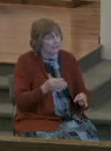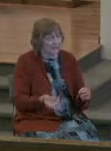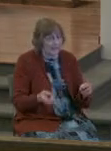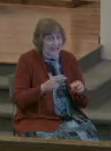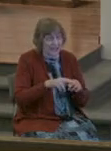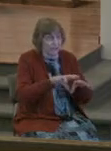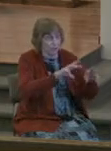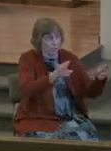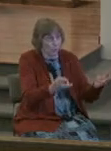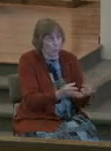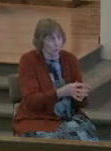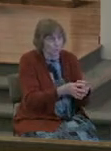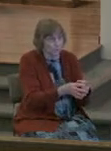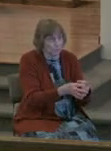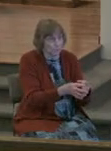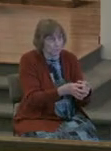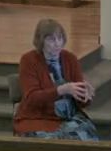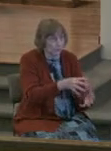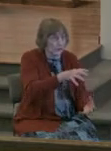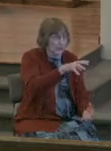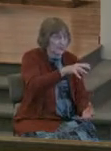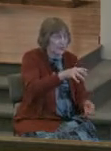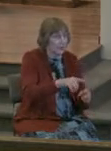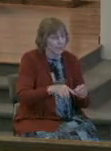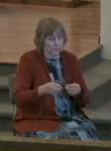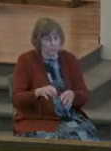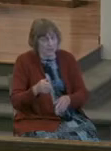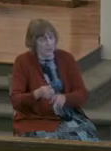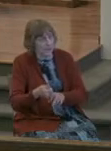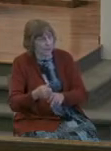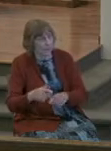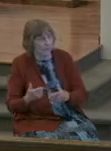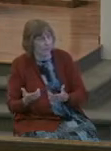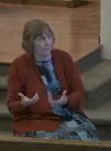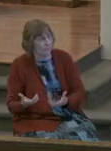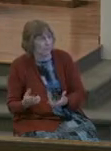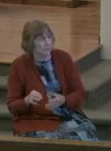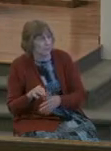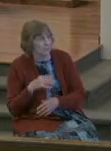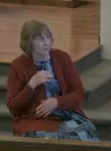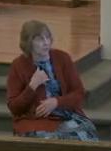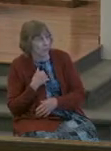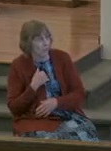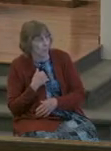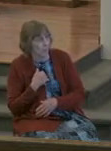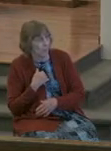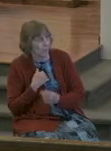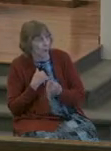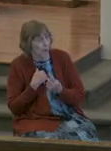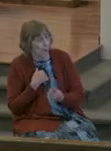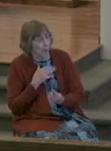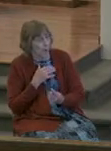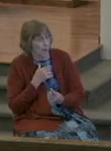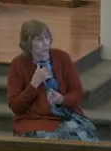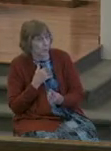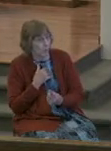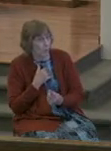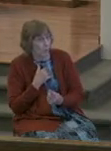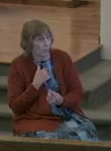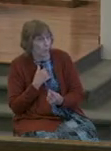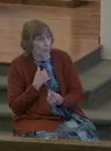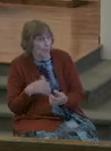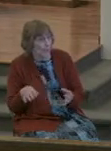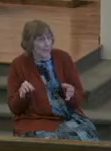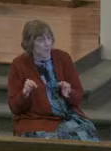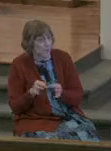world, yet loses his own what? Soul. One soul is worth